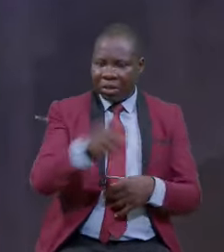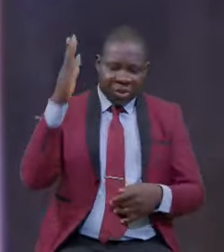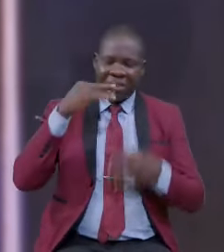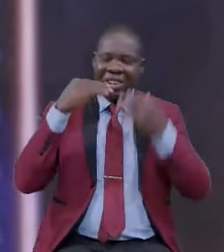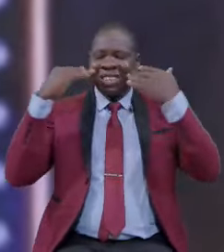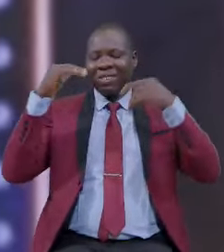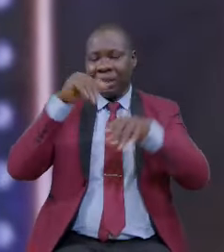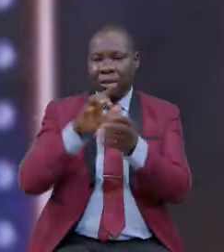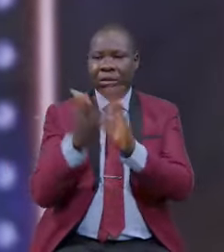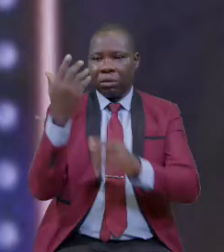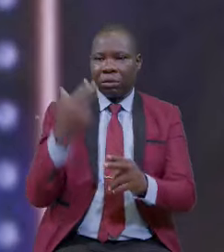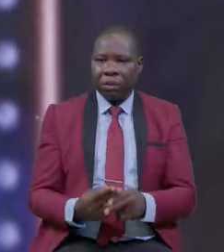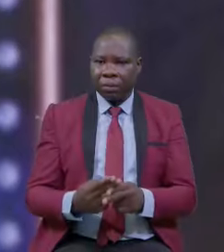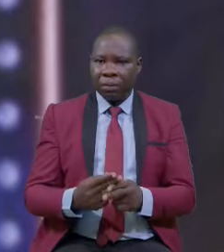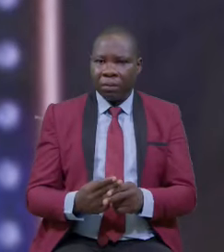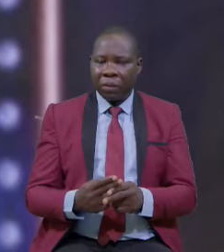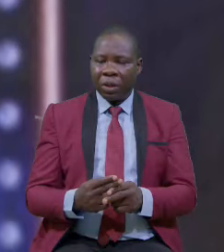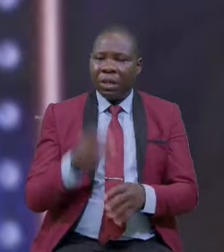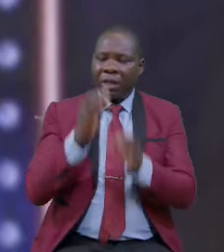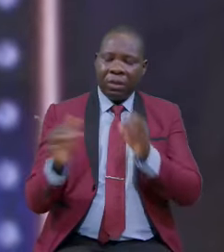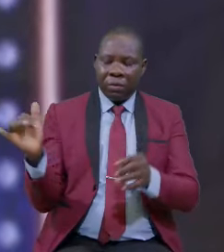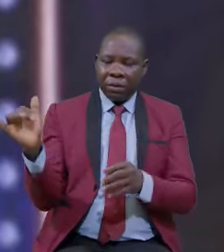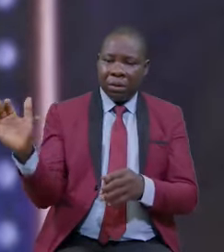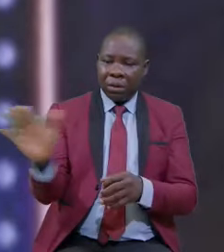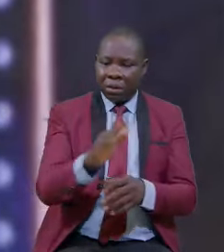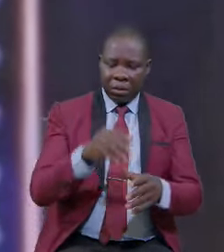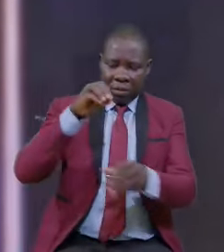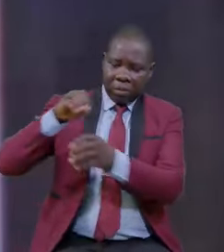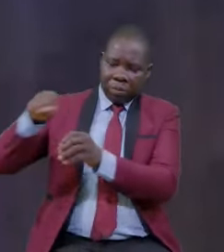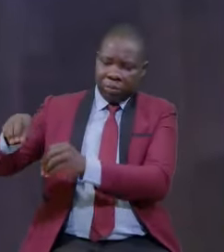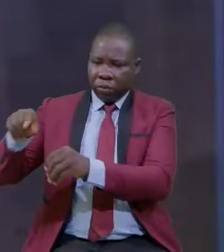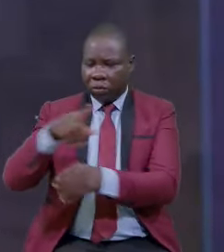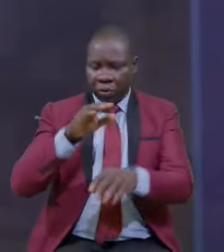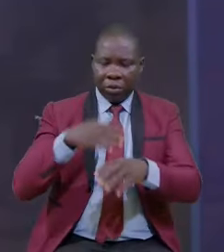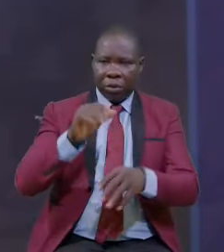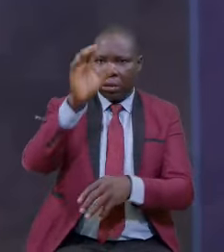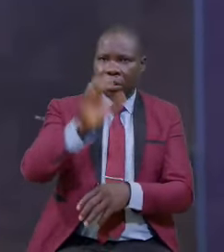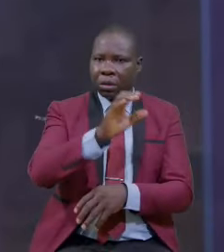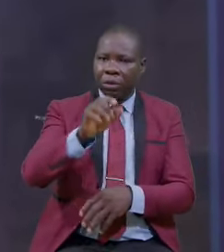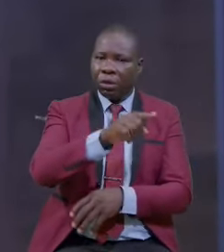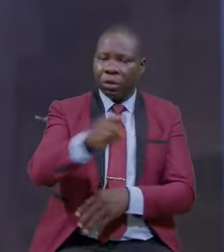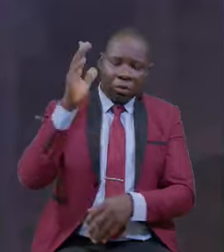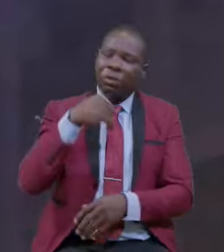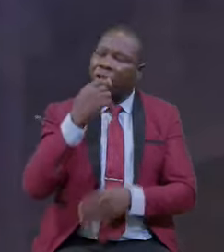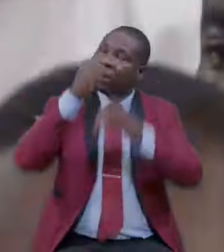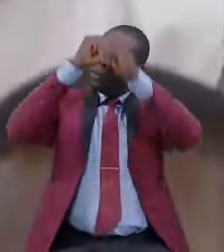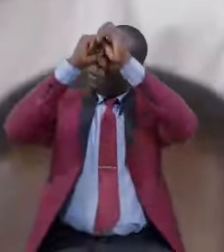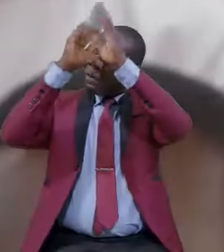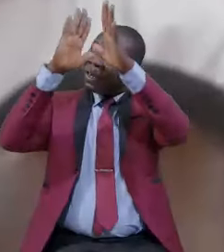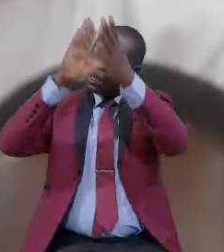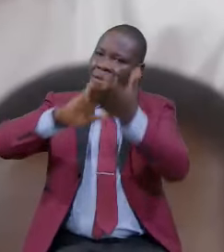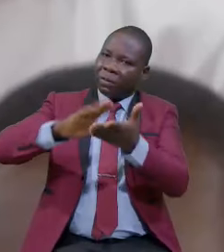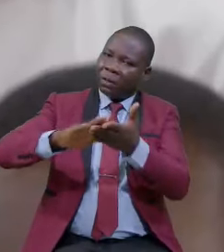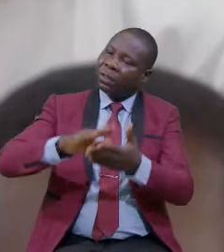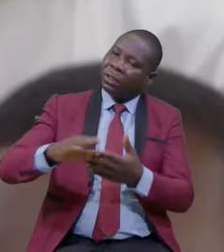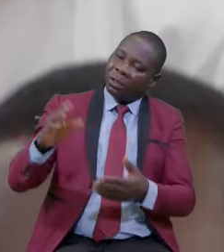on the cross, you say, Father, forgive them, because they know not what they do. That's when you